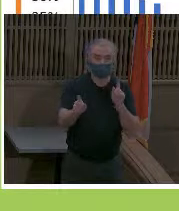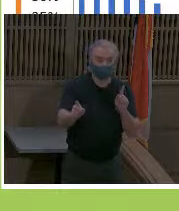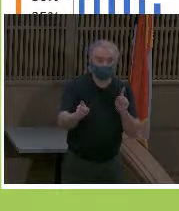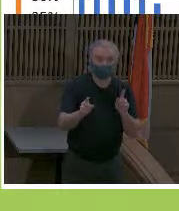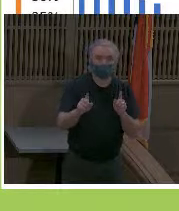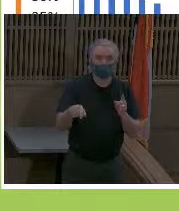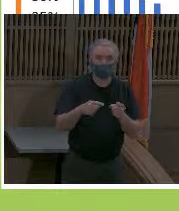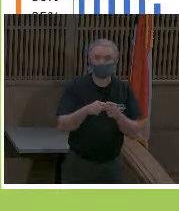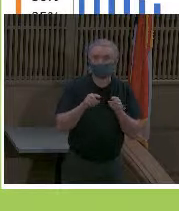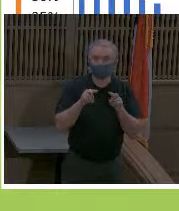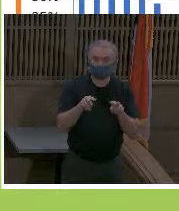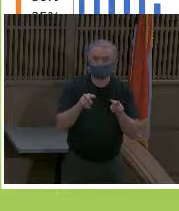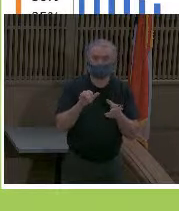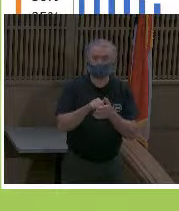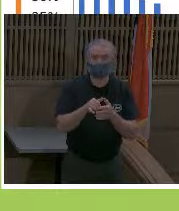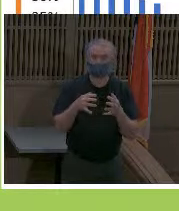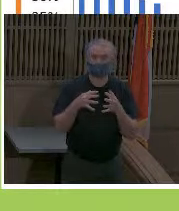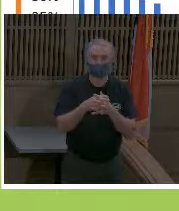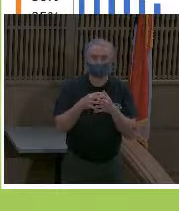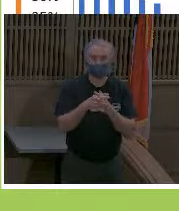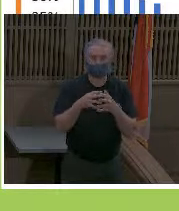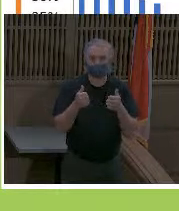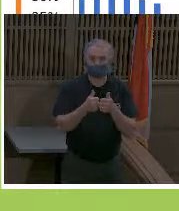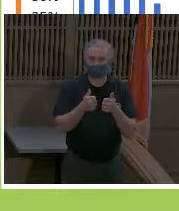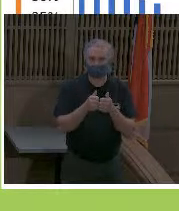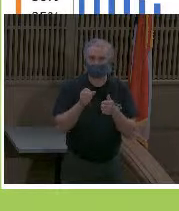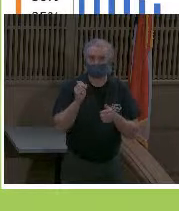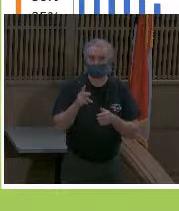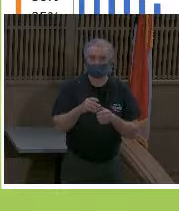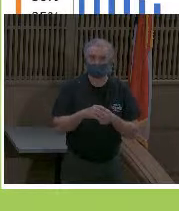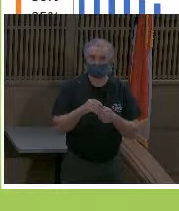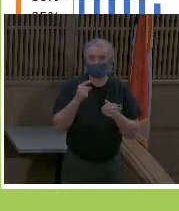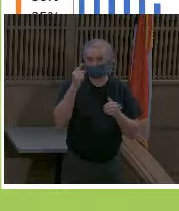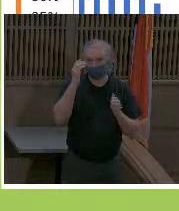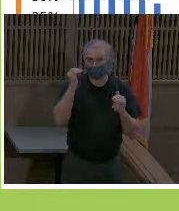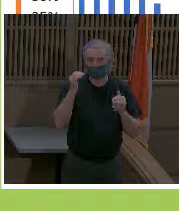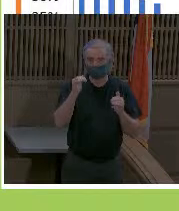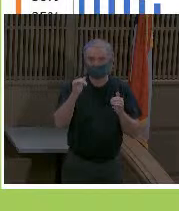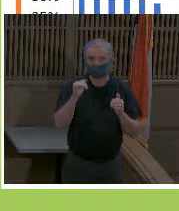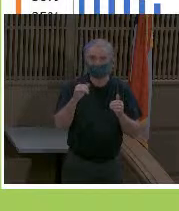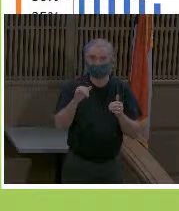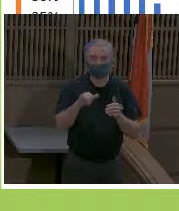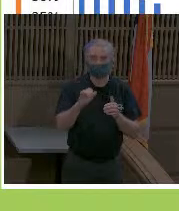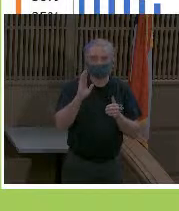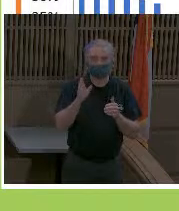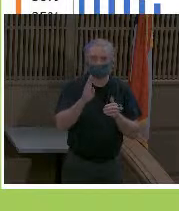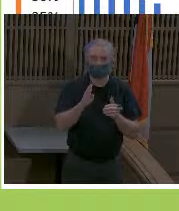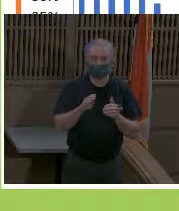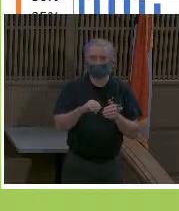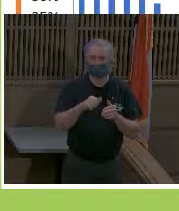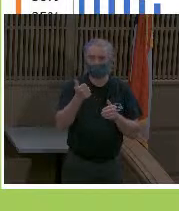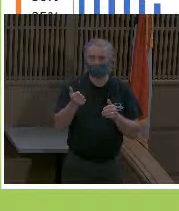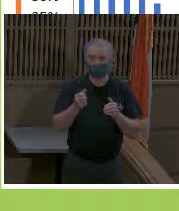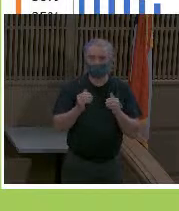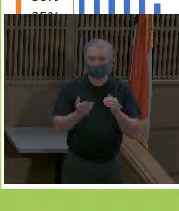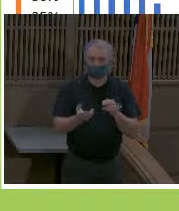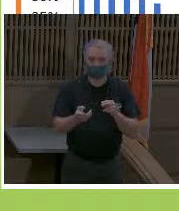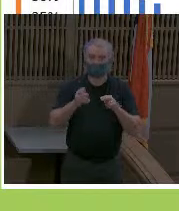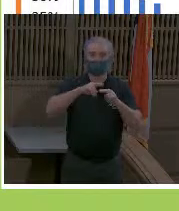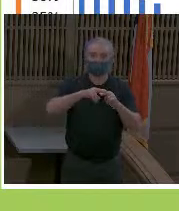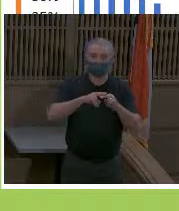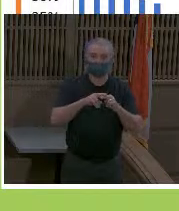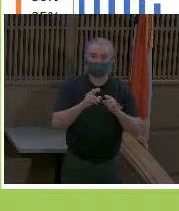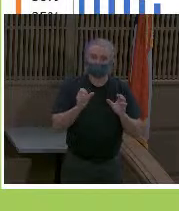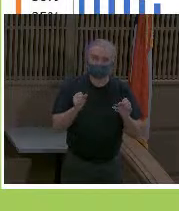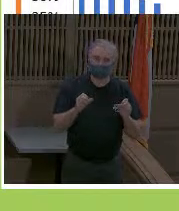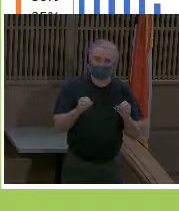us, we've made some significant headways, but again, we're expecting this to be another bump and another bump up, so let's do what we can.